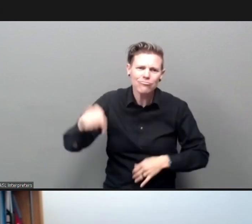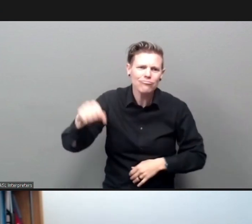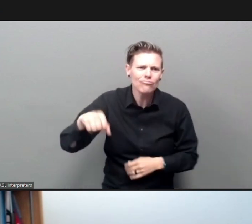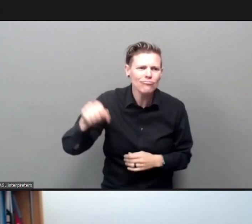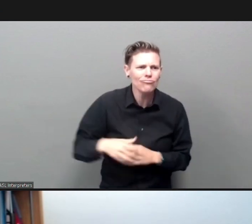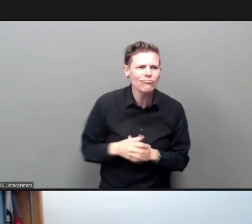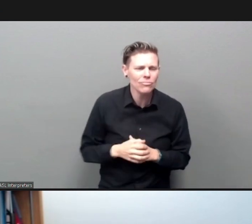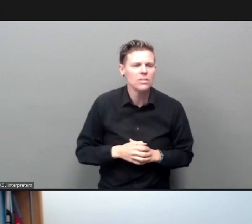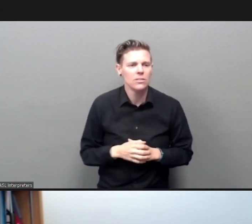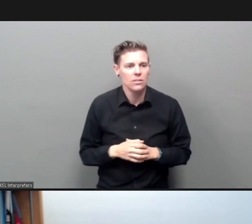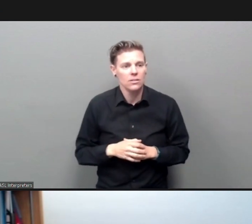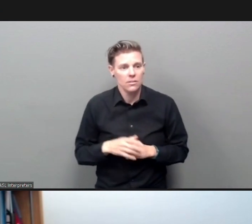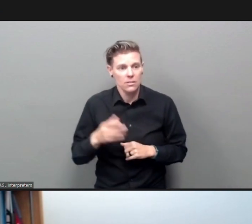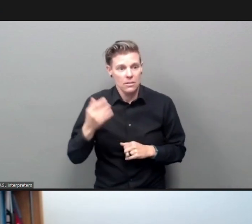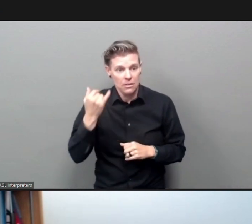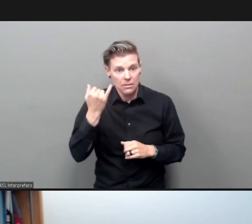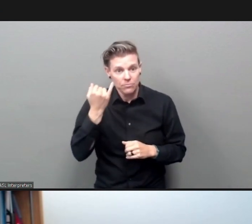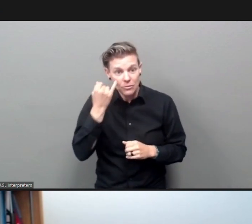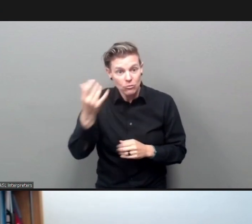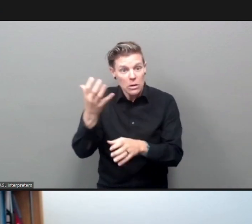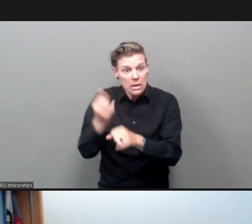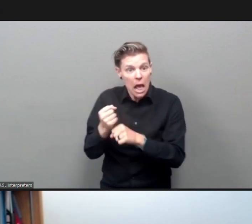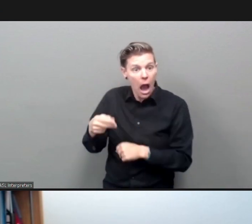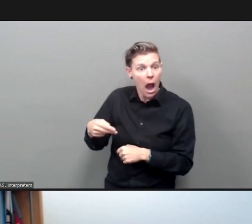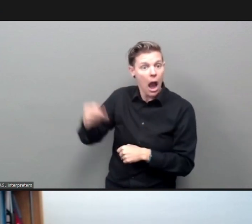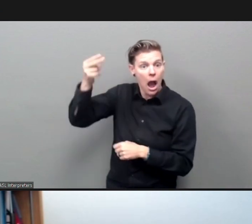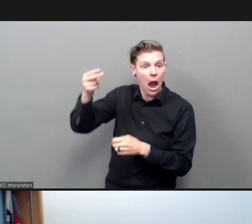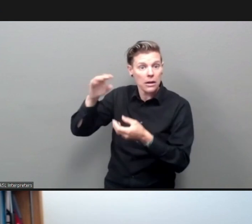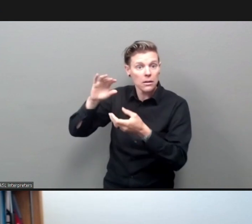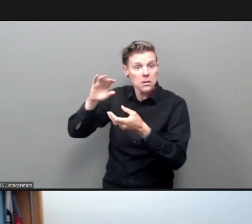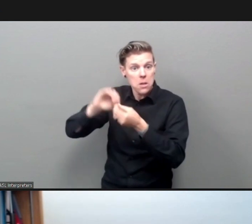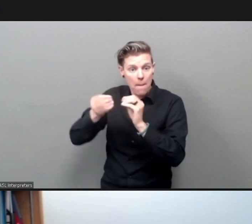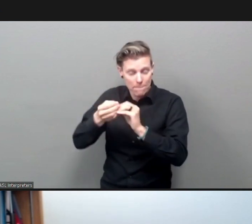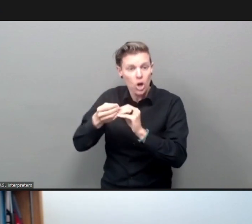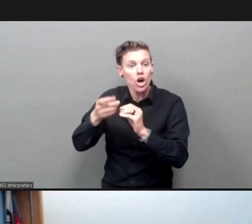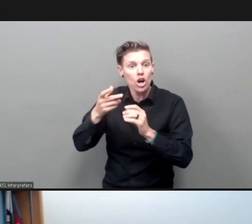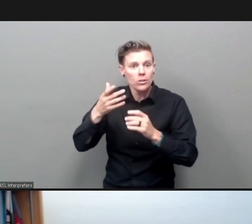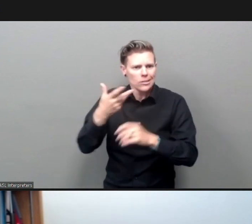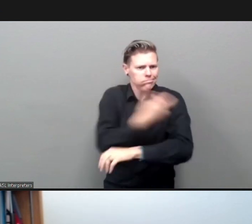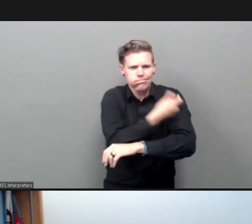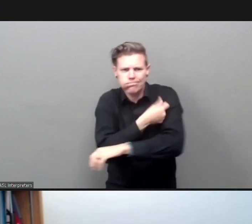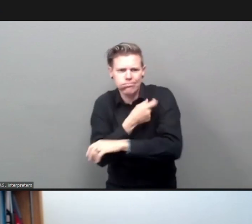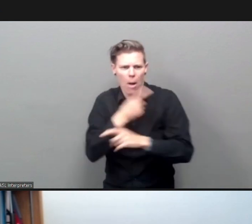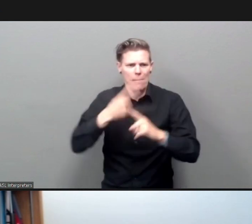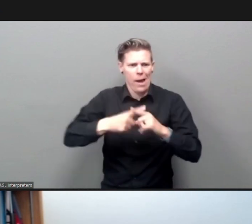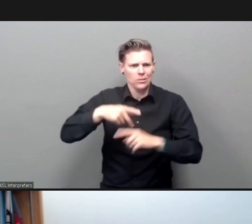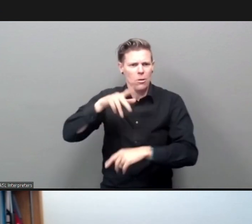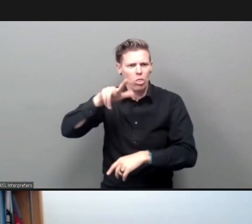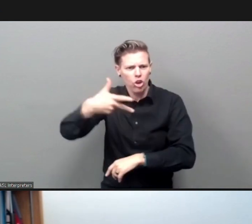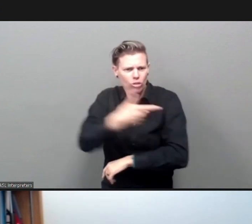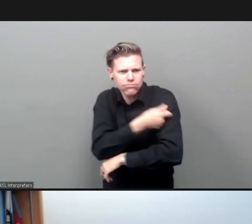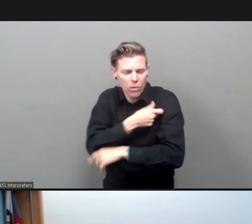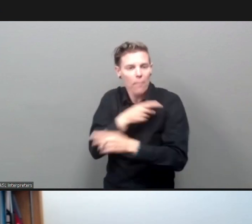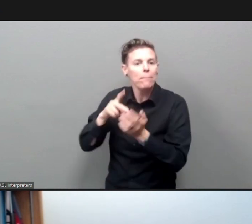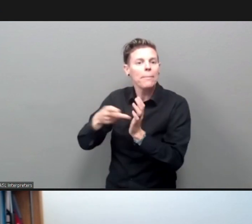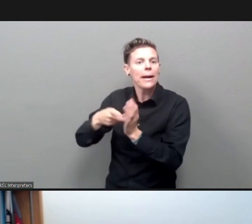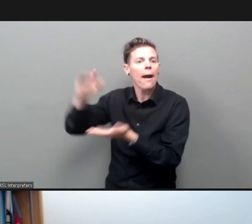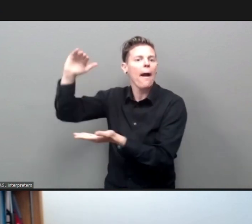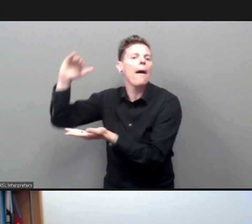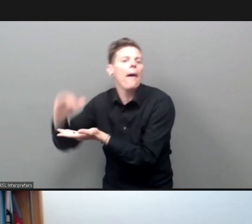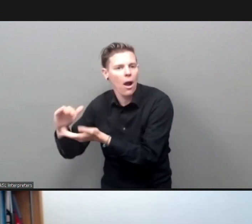I had the opportunity to vaccinate an additional, let's just